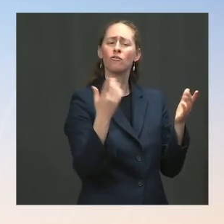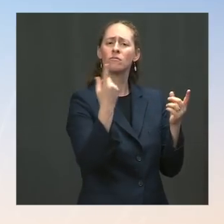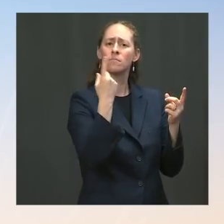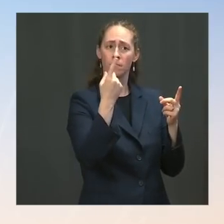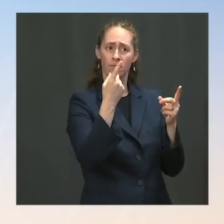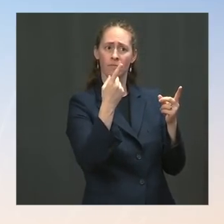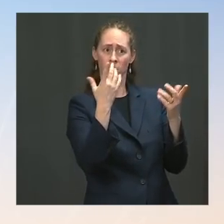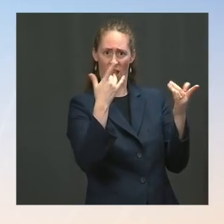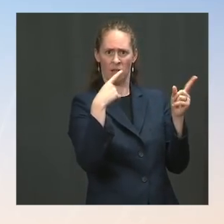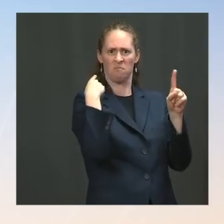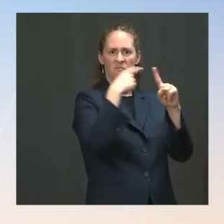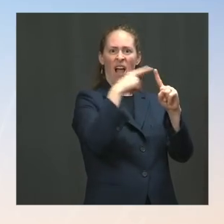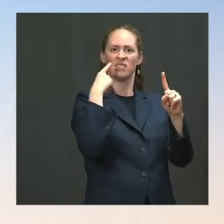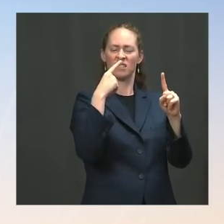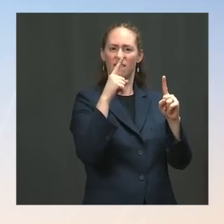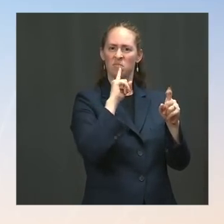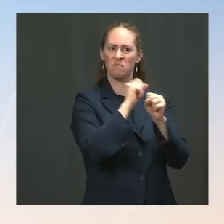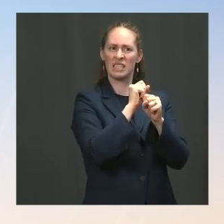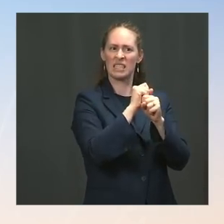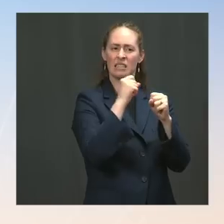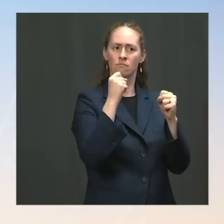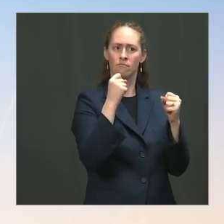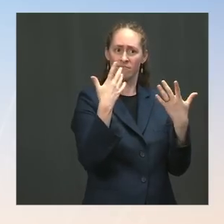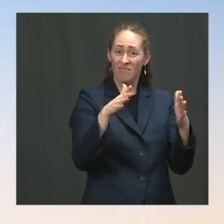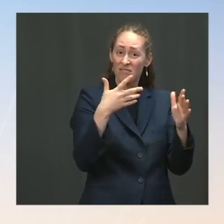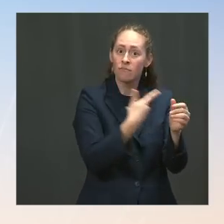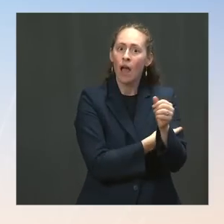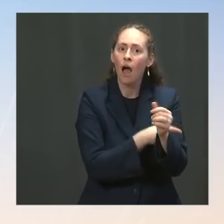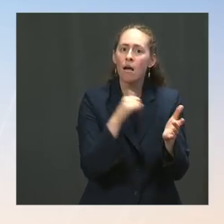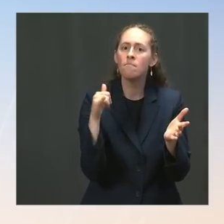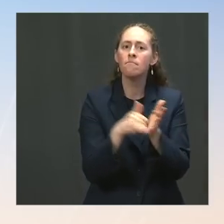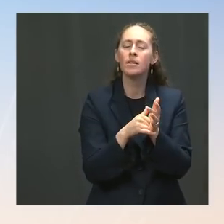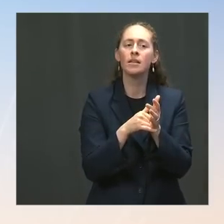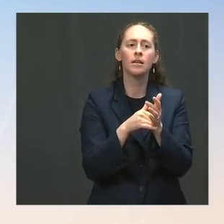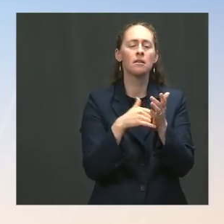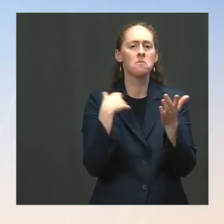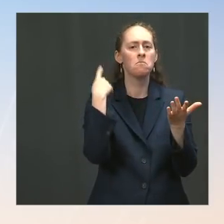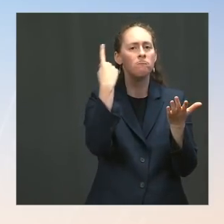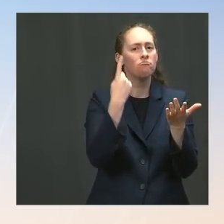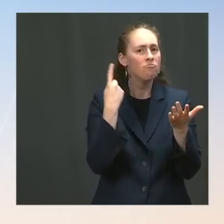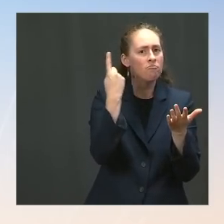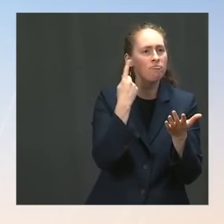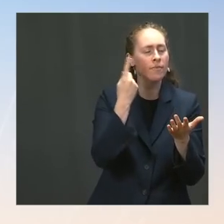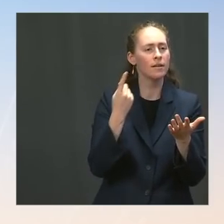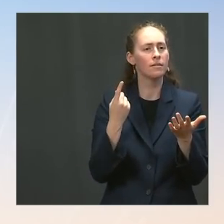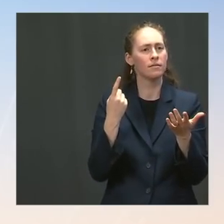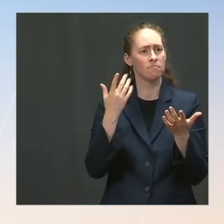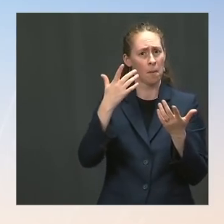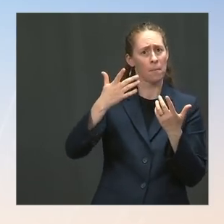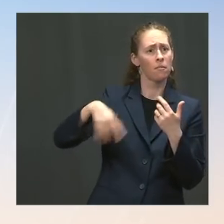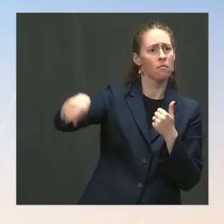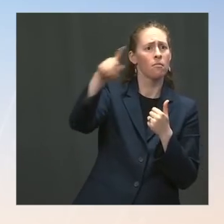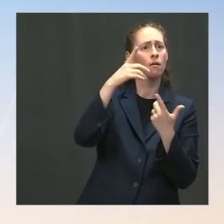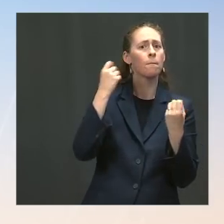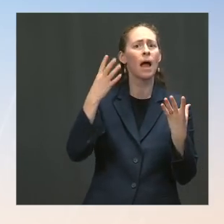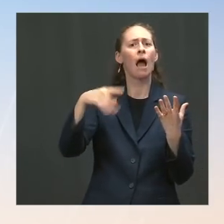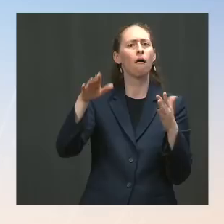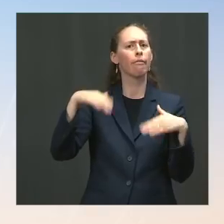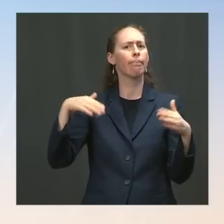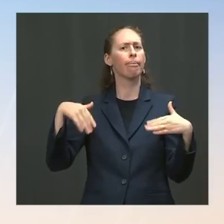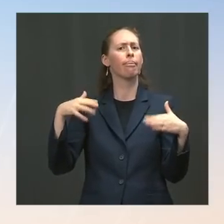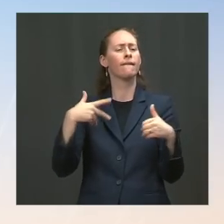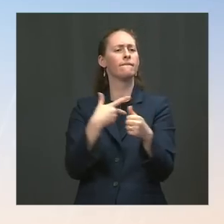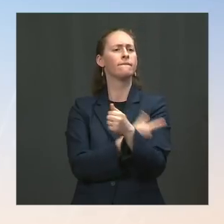Also a Republican said he was vaccinated. You know, there are obviously a large swath of the country that is not vaccinated. That's been a